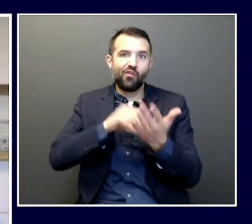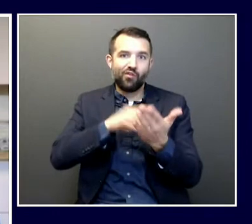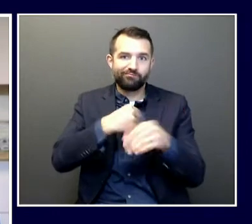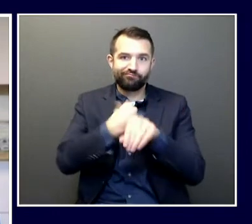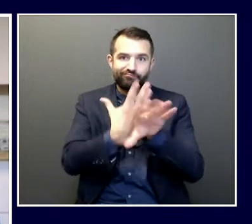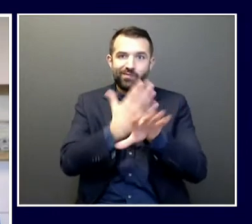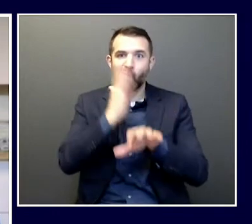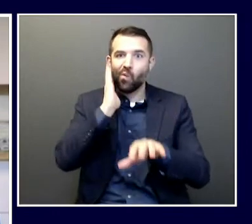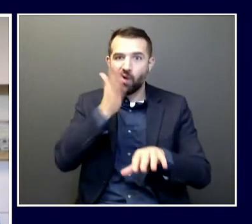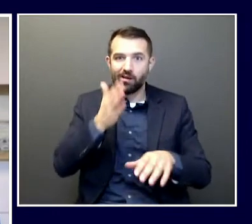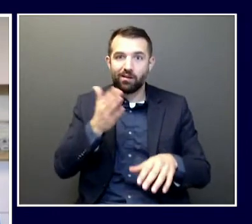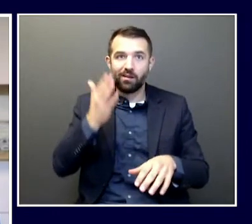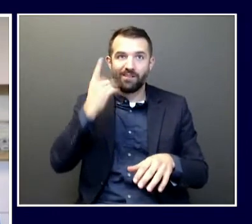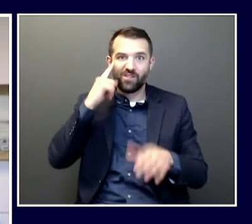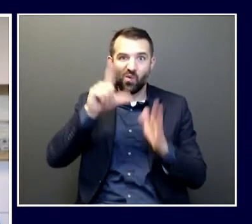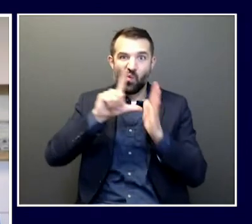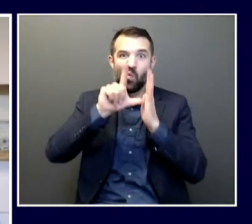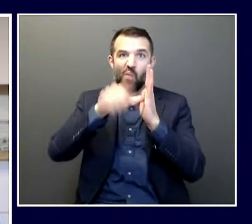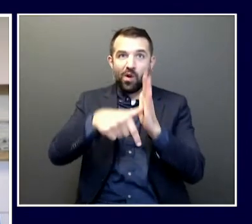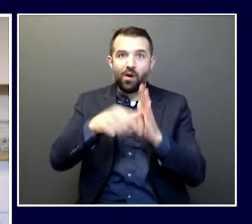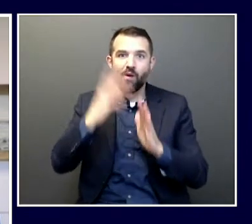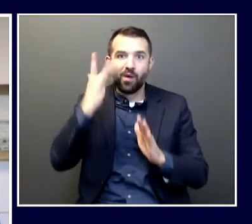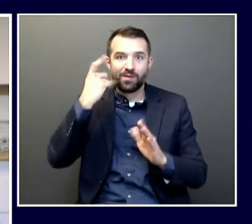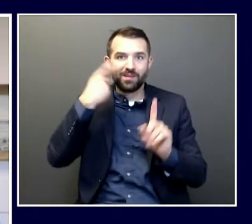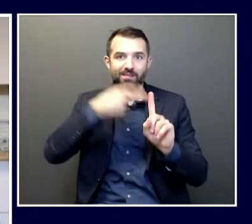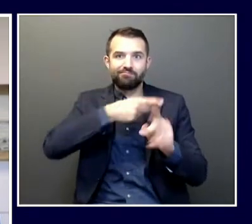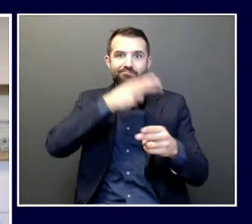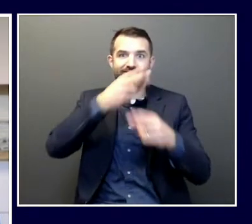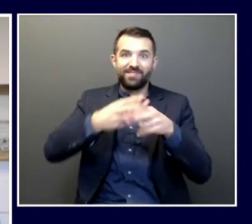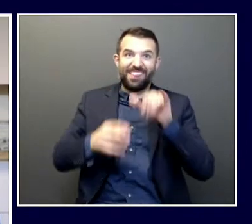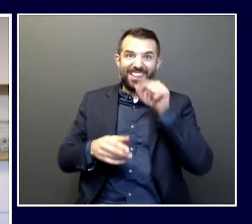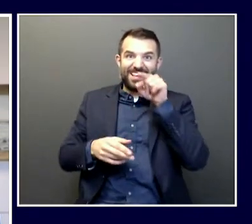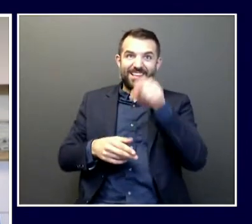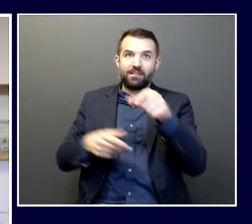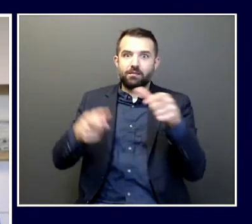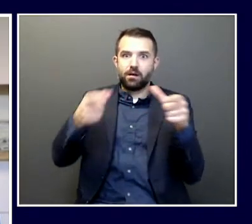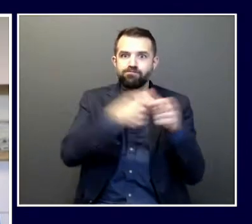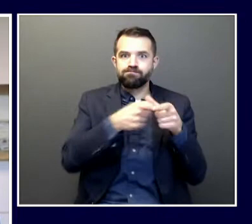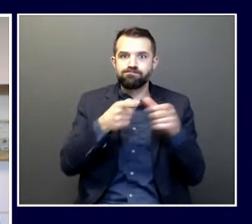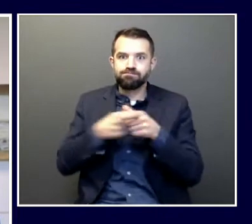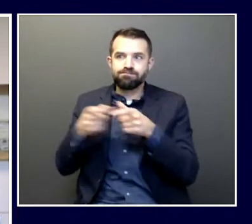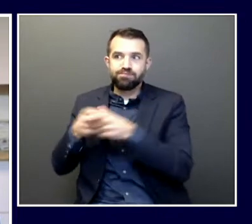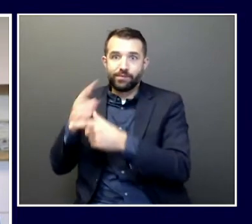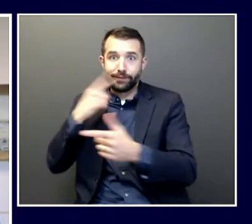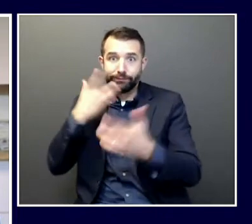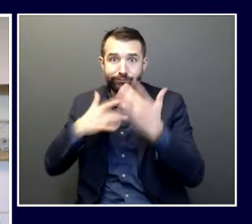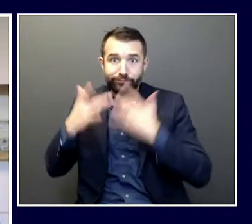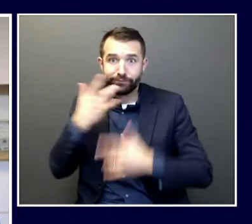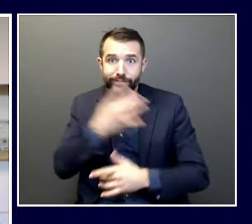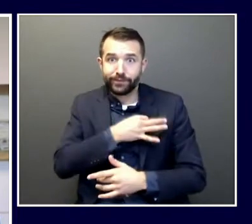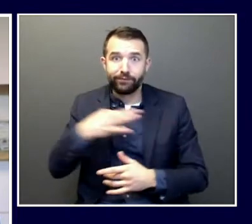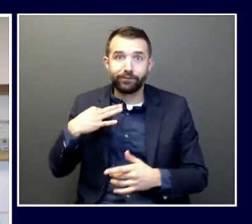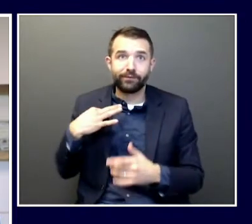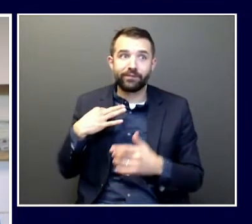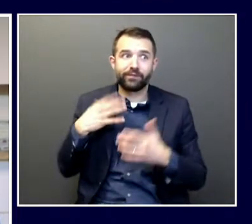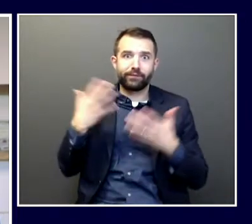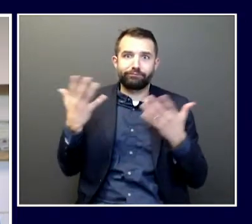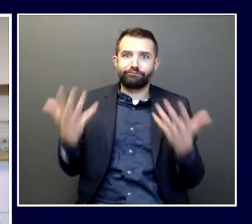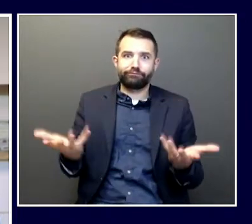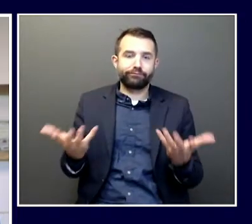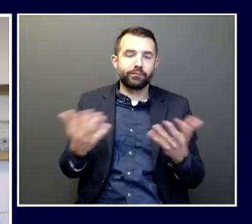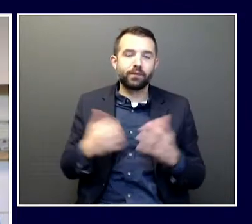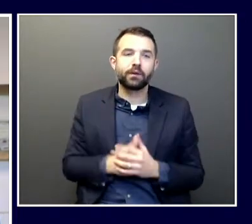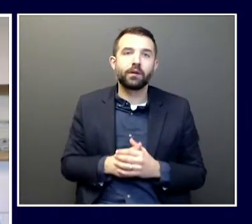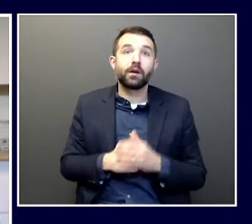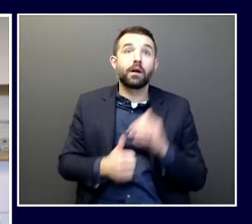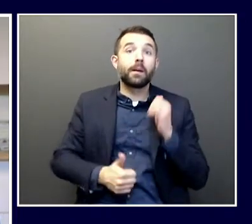The best way to prevent that happening is to ensure that vaccination rates are as high as possible. As much as